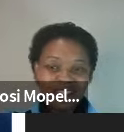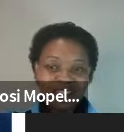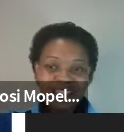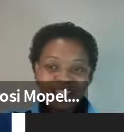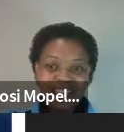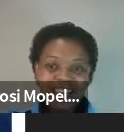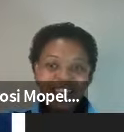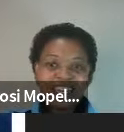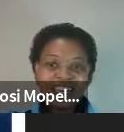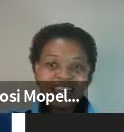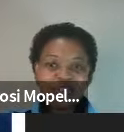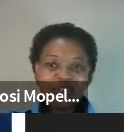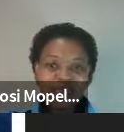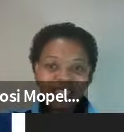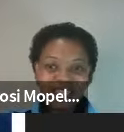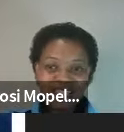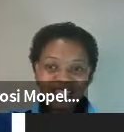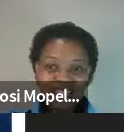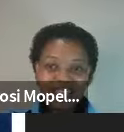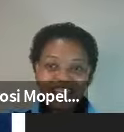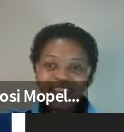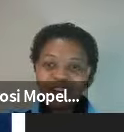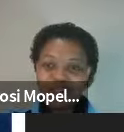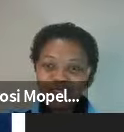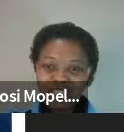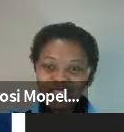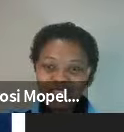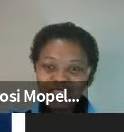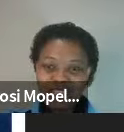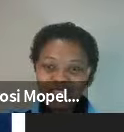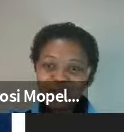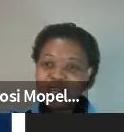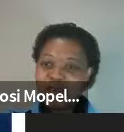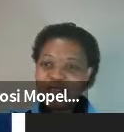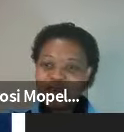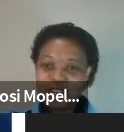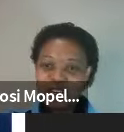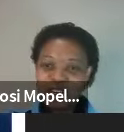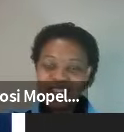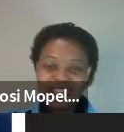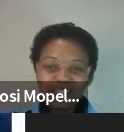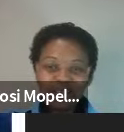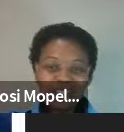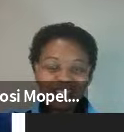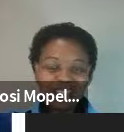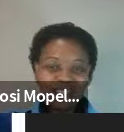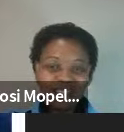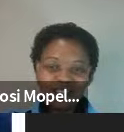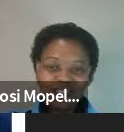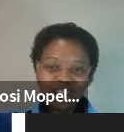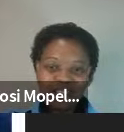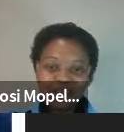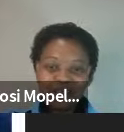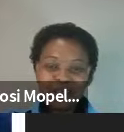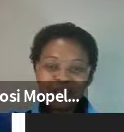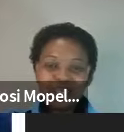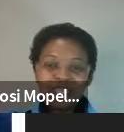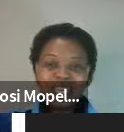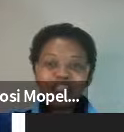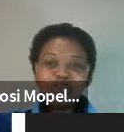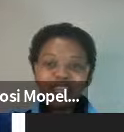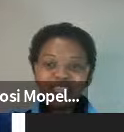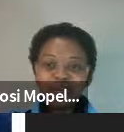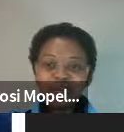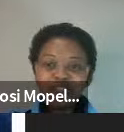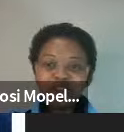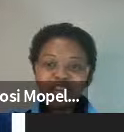in SARS at Accounts Maintenance and Contact Centre, where he was part of the Taxpayer Service Division.